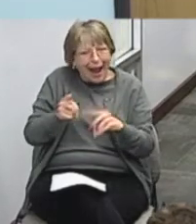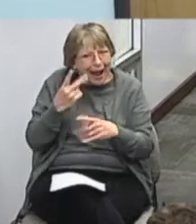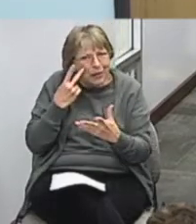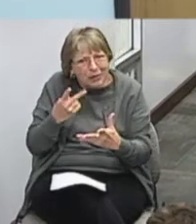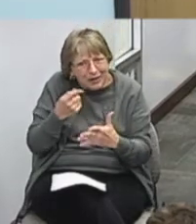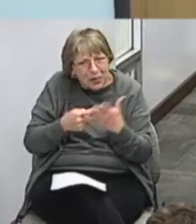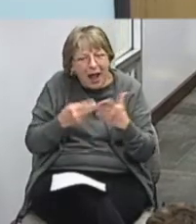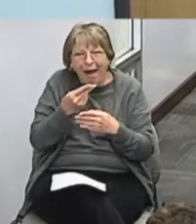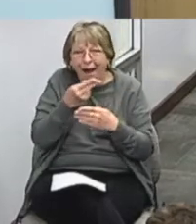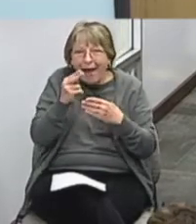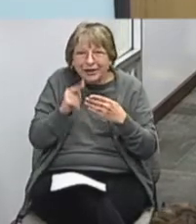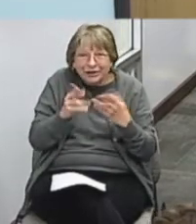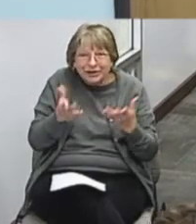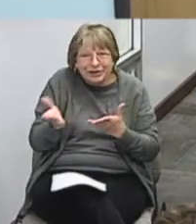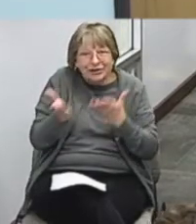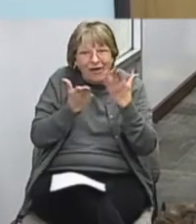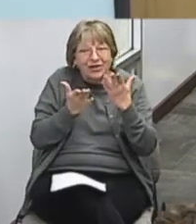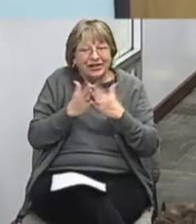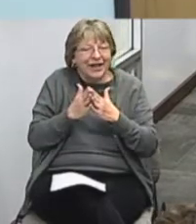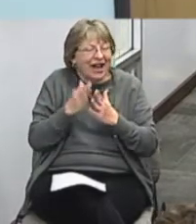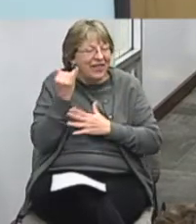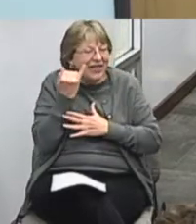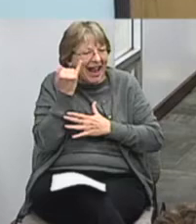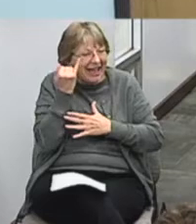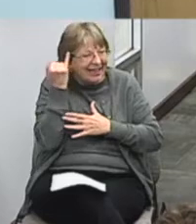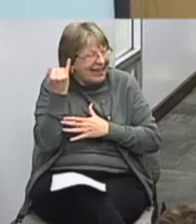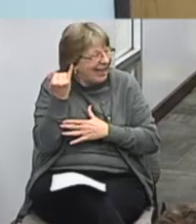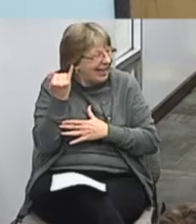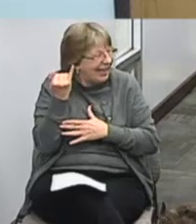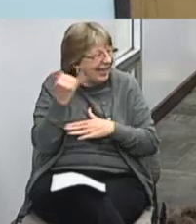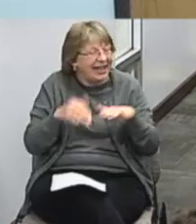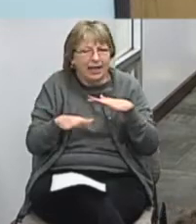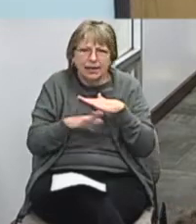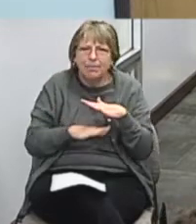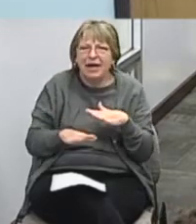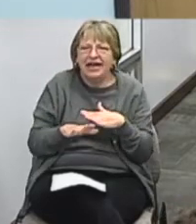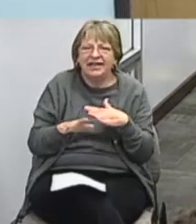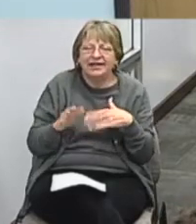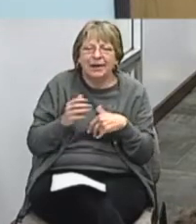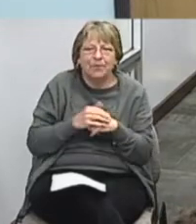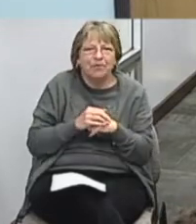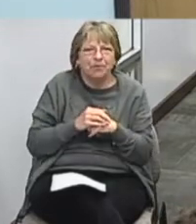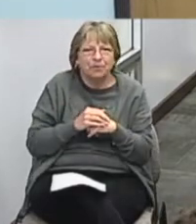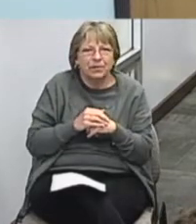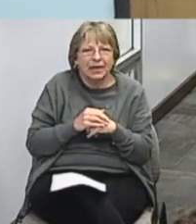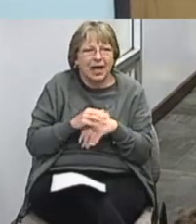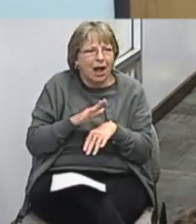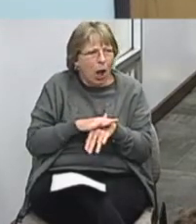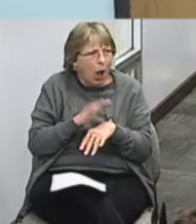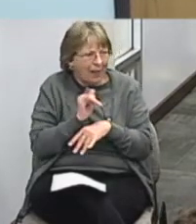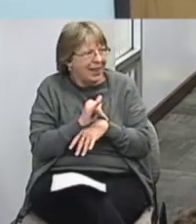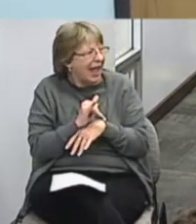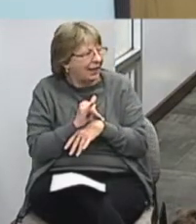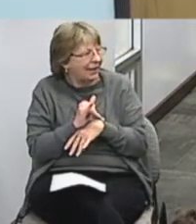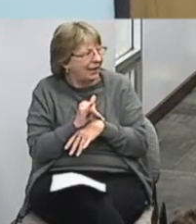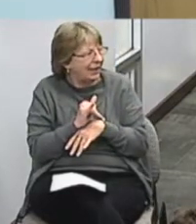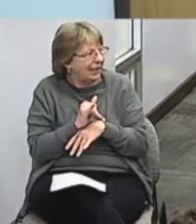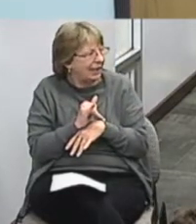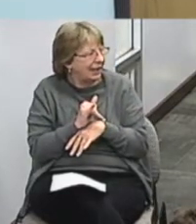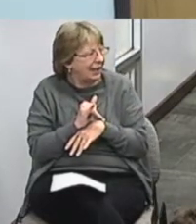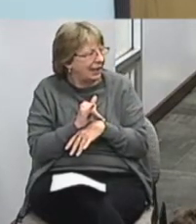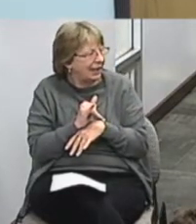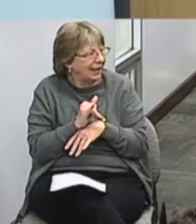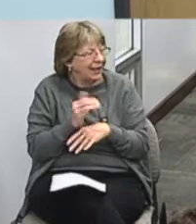it. The idea is based on that page, which